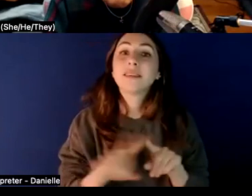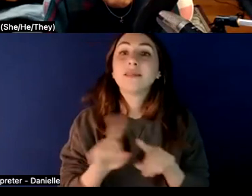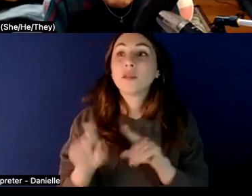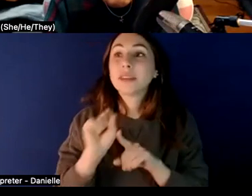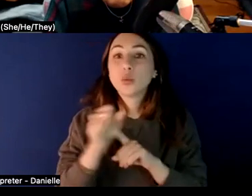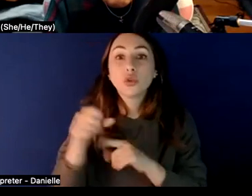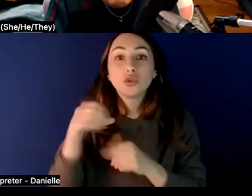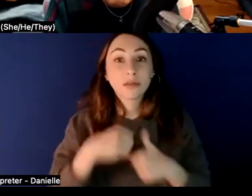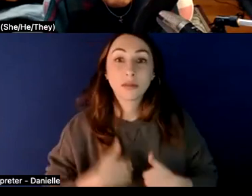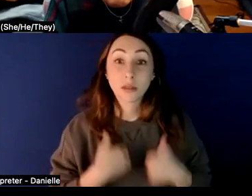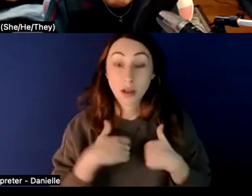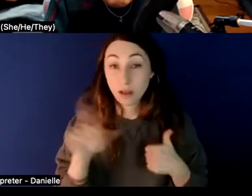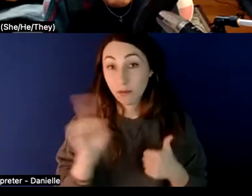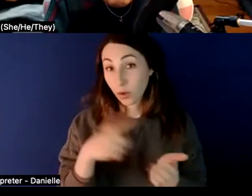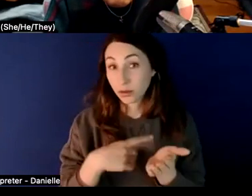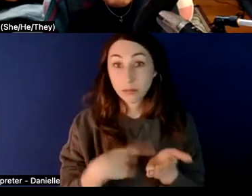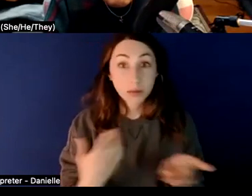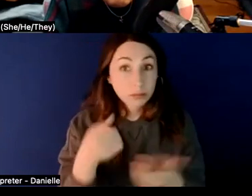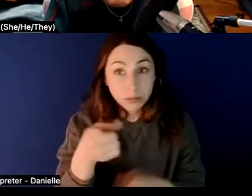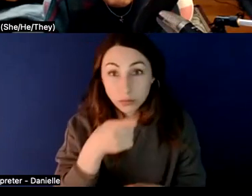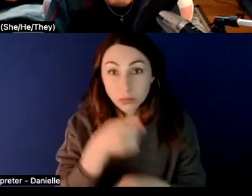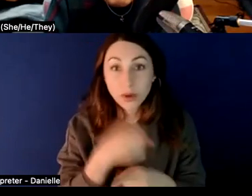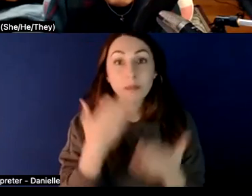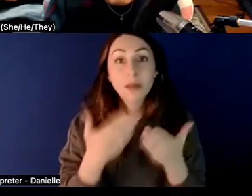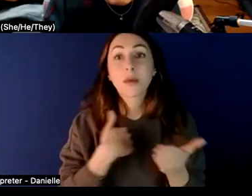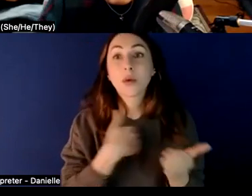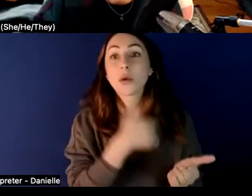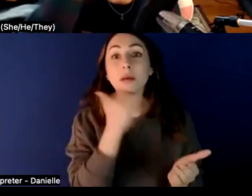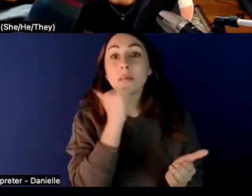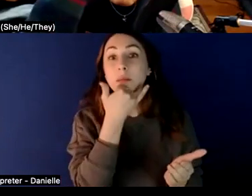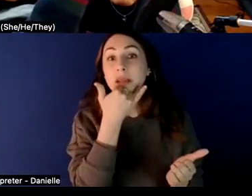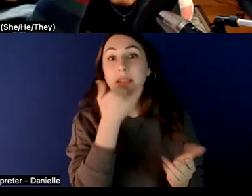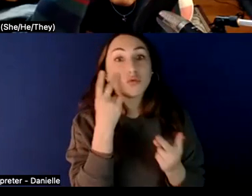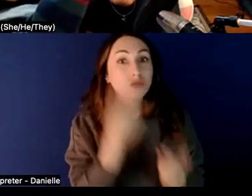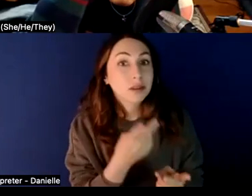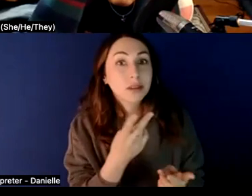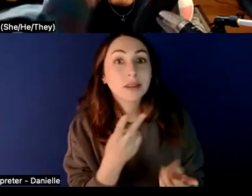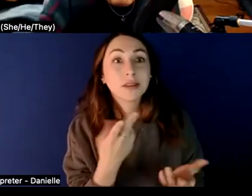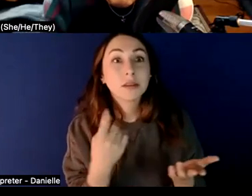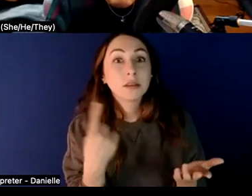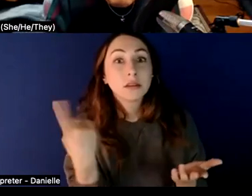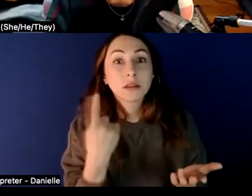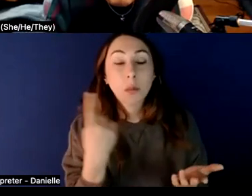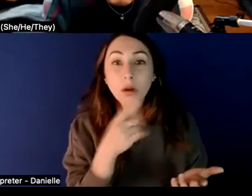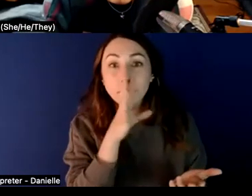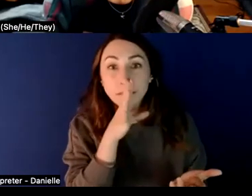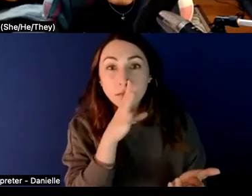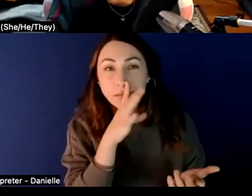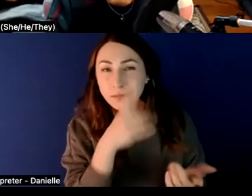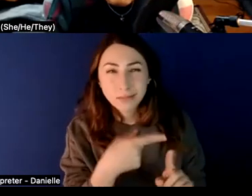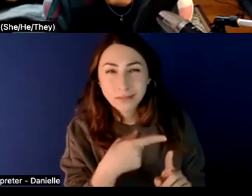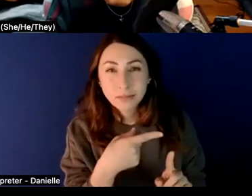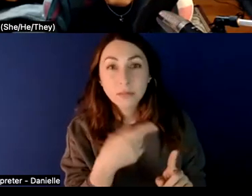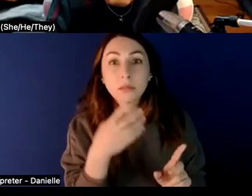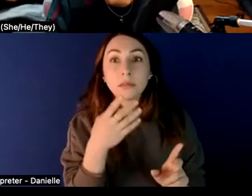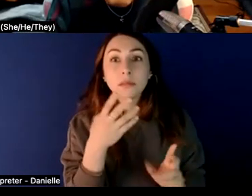where sometimes you're right, we might misread tone, we might project feelings from other situations, and